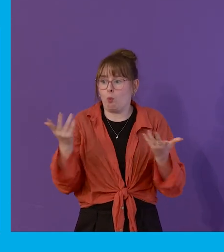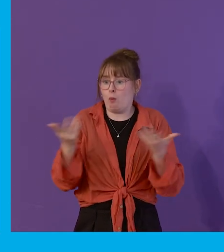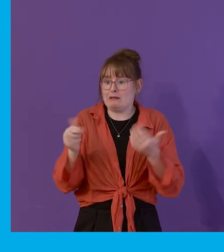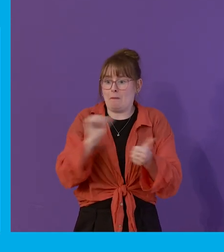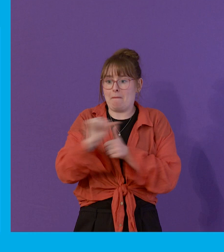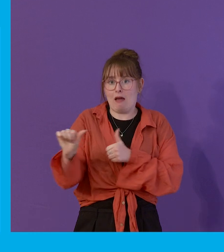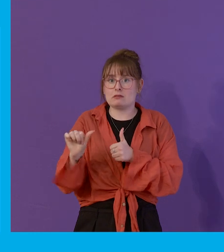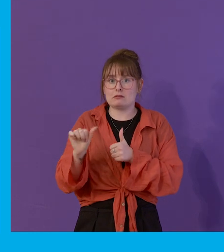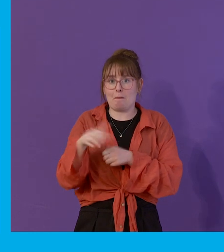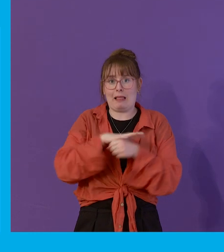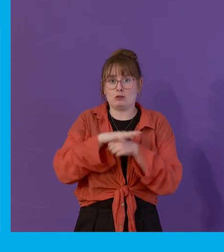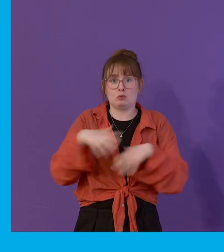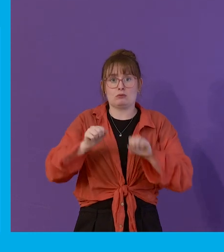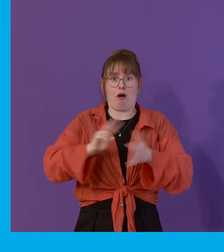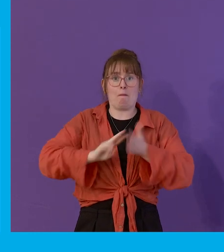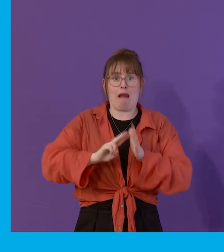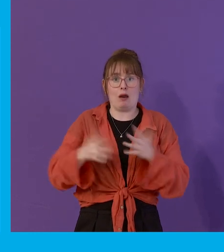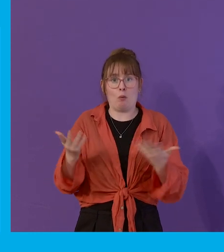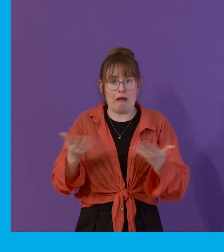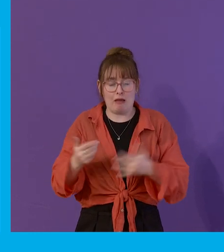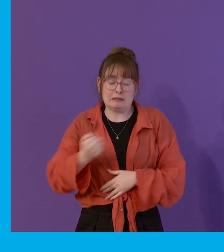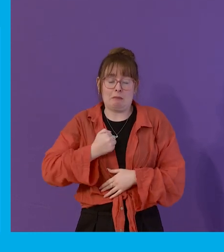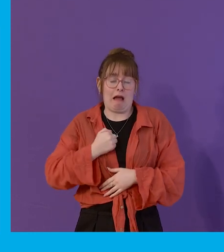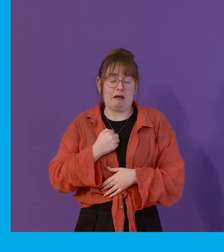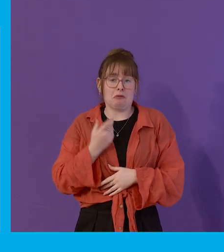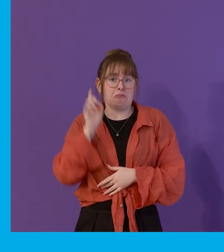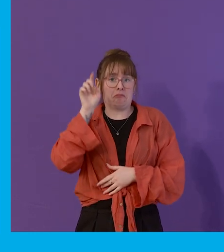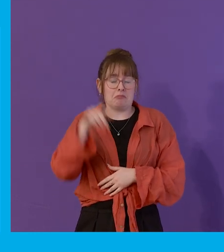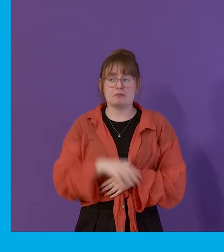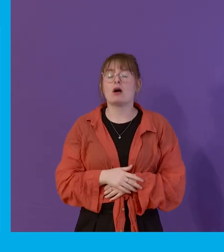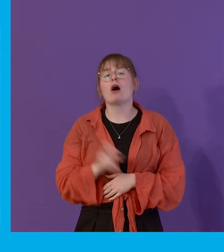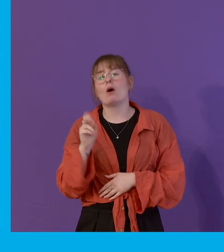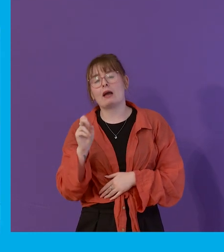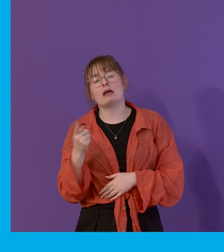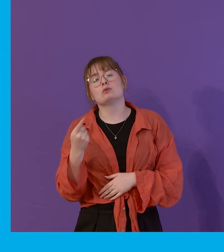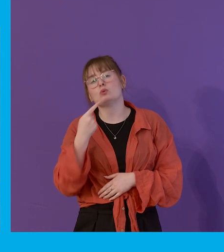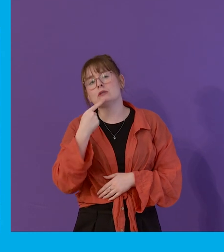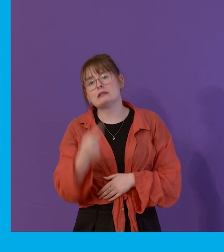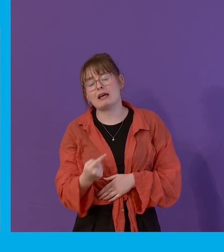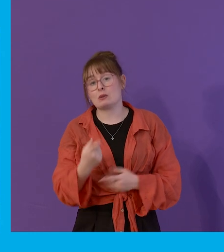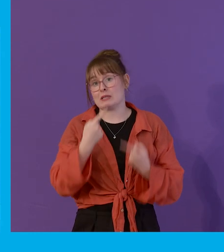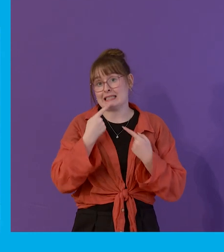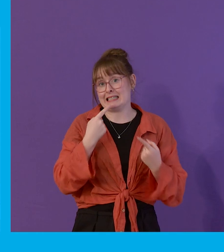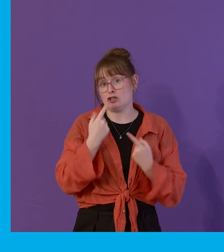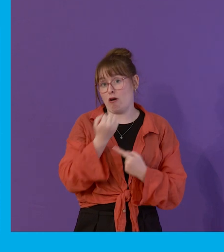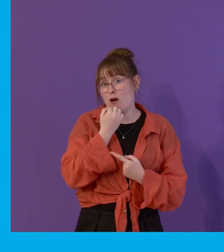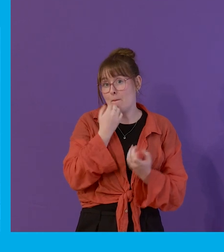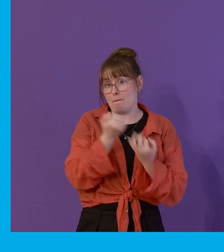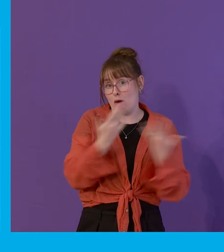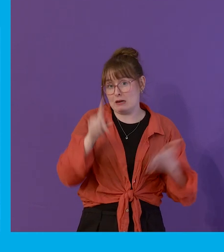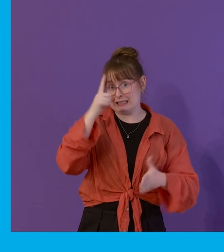make the plan for doing that, I guess, is my challenge. Okay, so you're saying have the teacher number